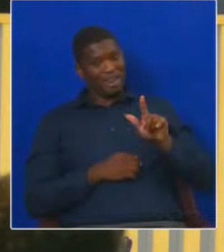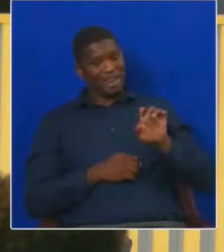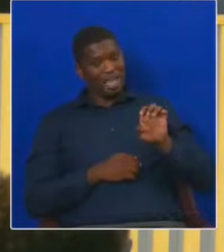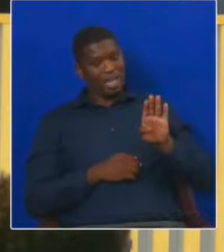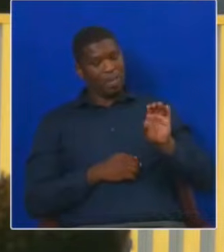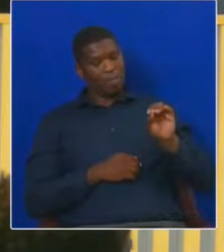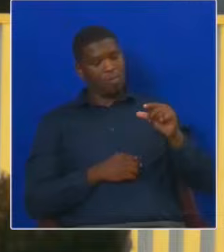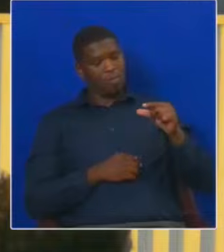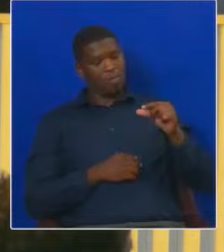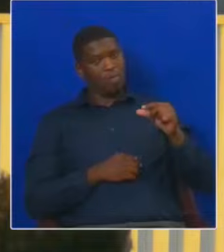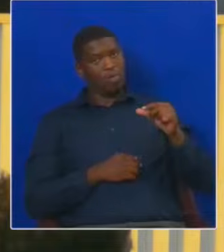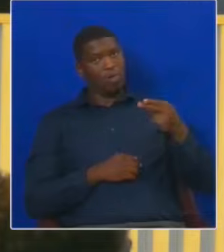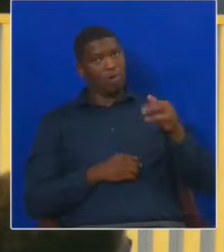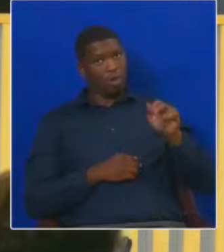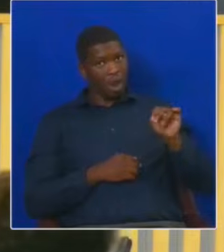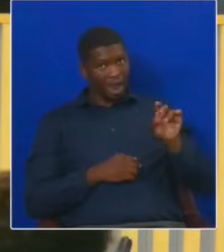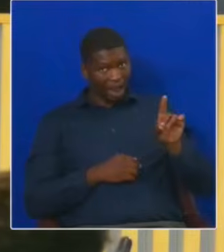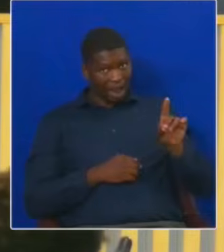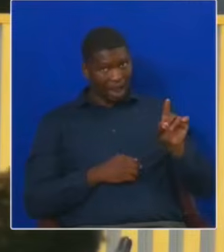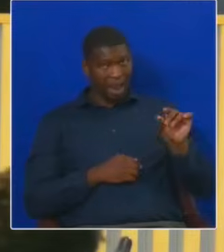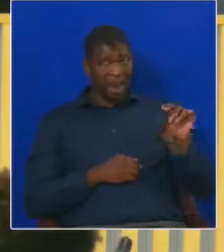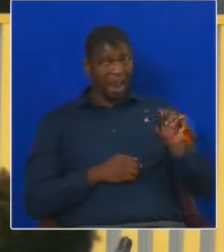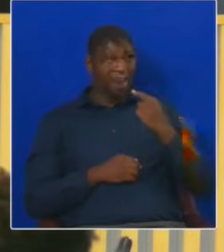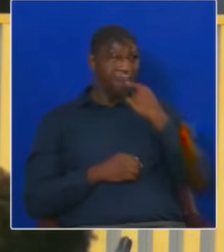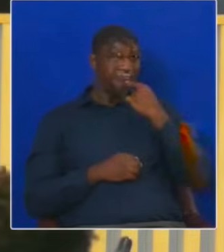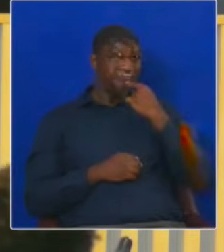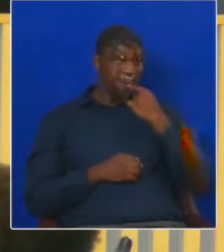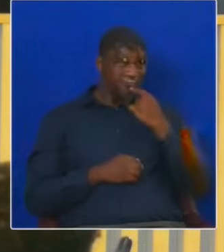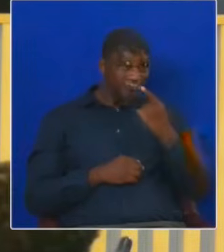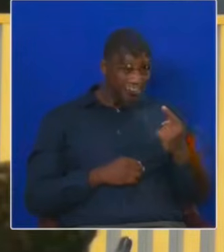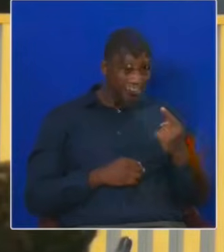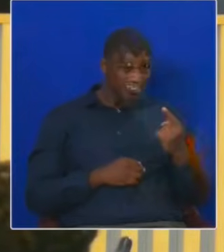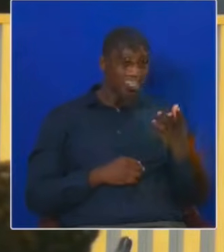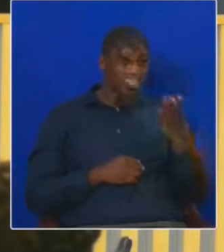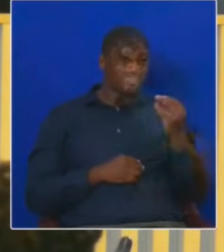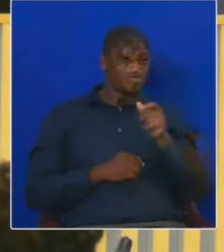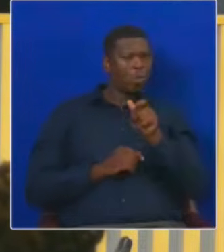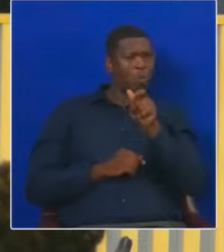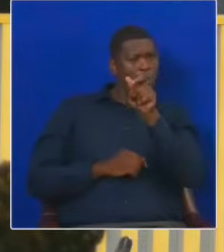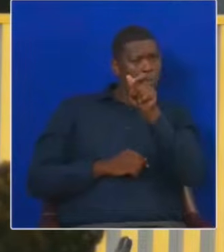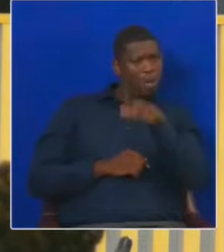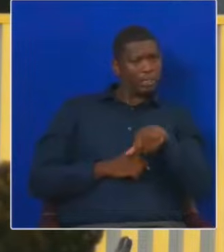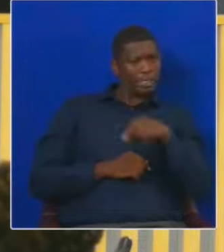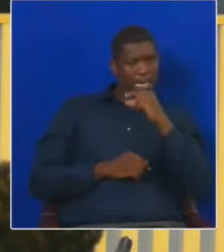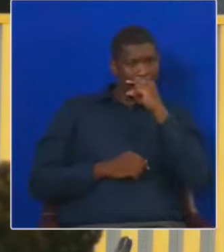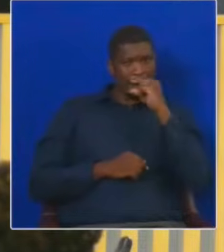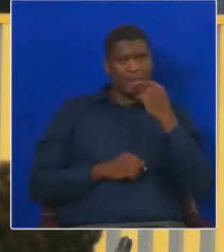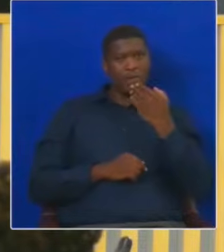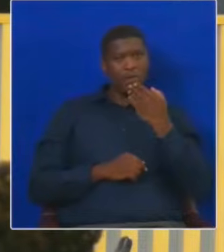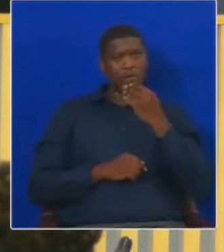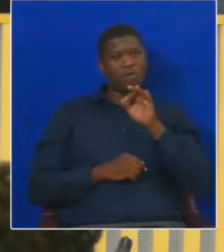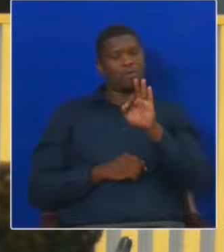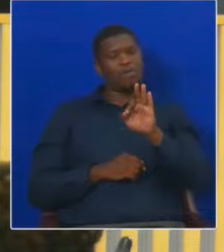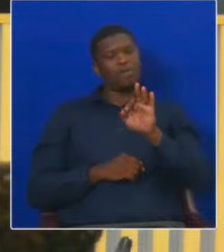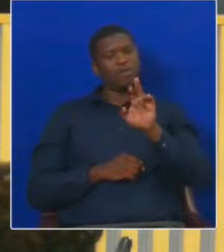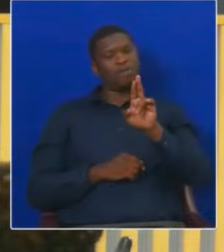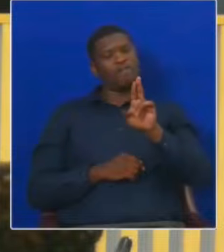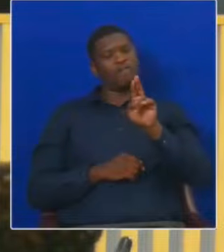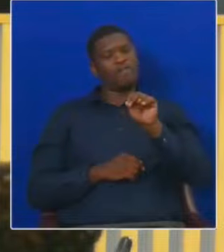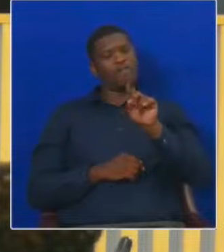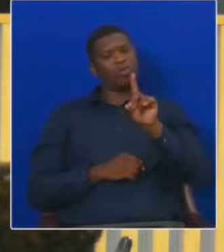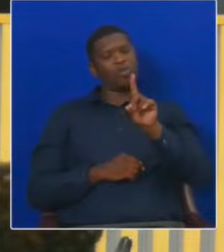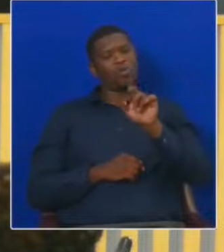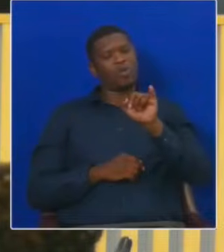there is a character by the name of Fundiswa Nyangule, who is a partner